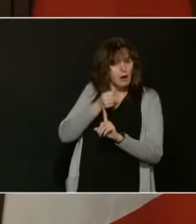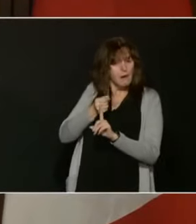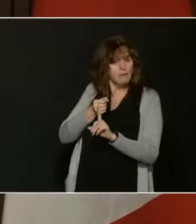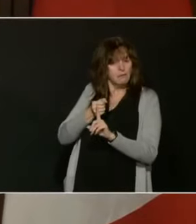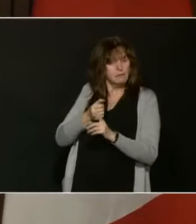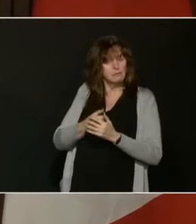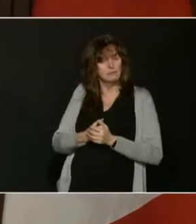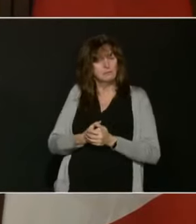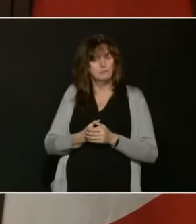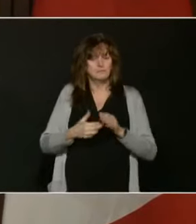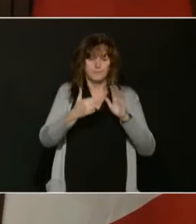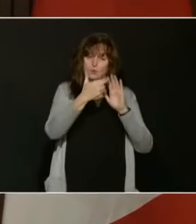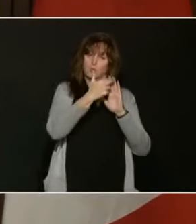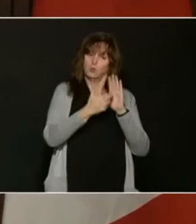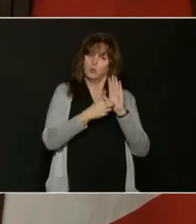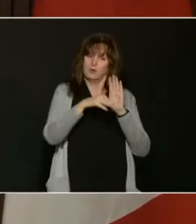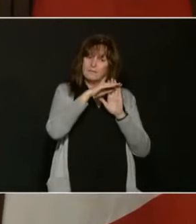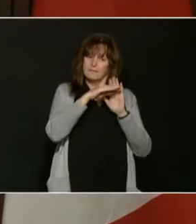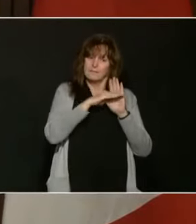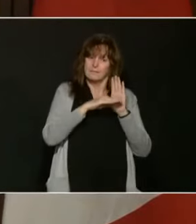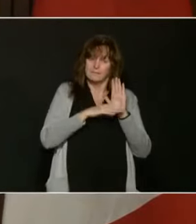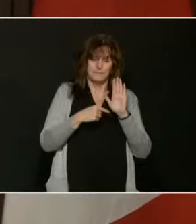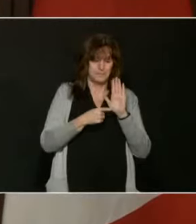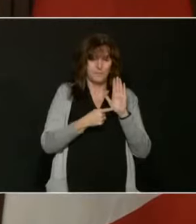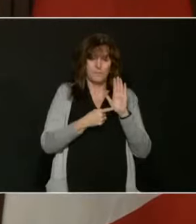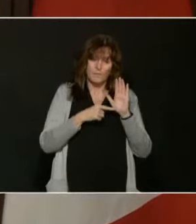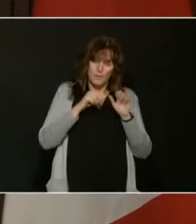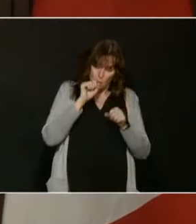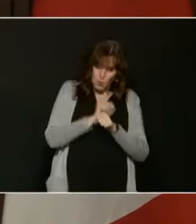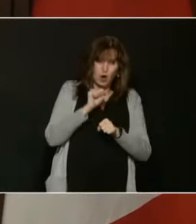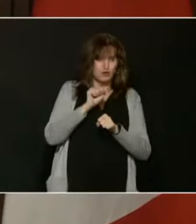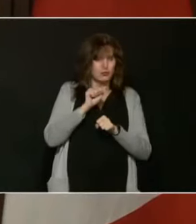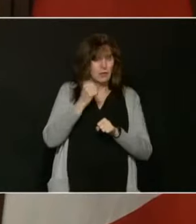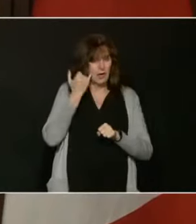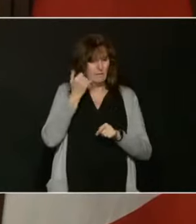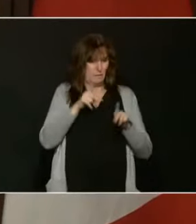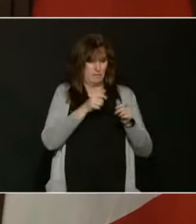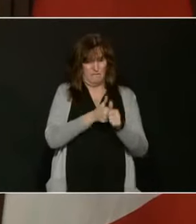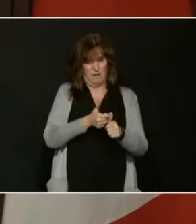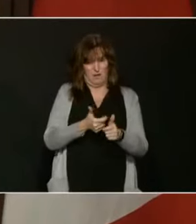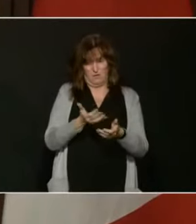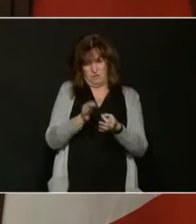measures, to be clear, the measures only work if people follow them. Thanks, everyone.